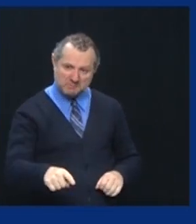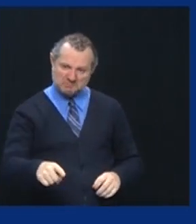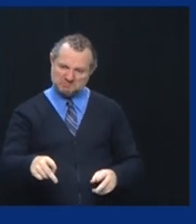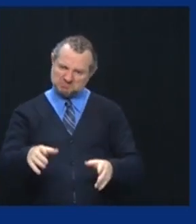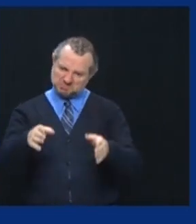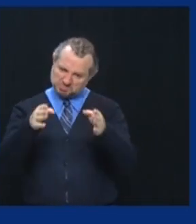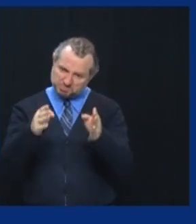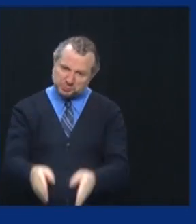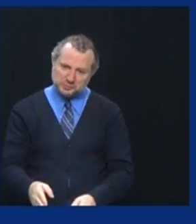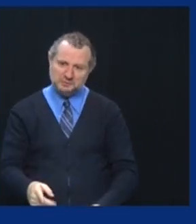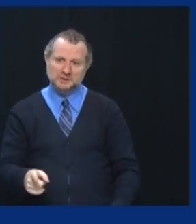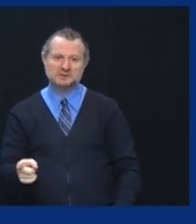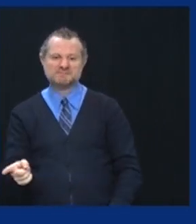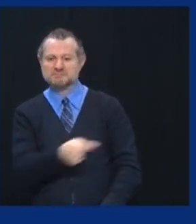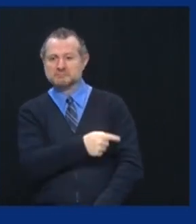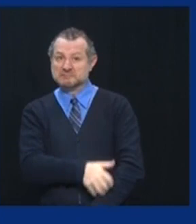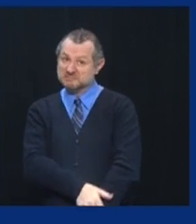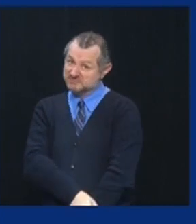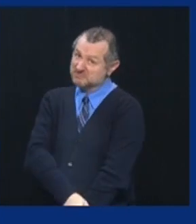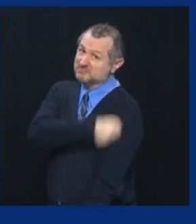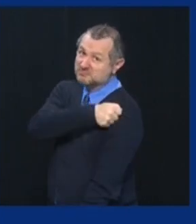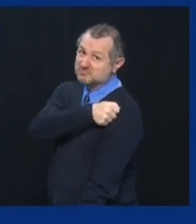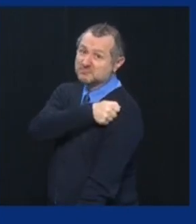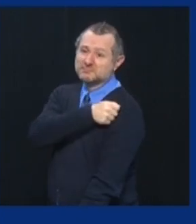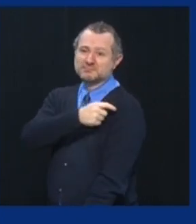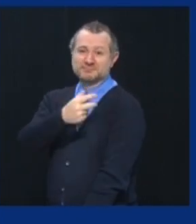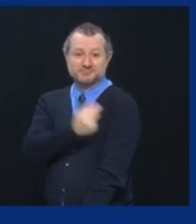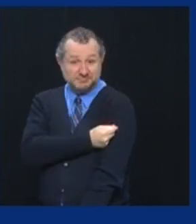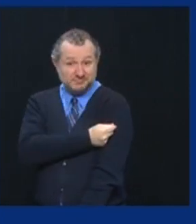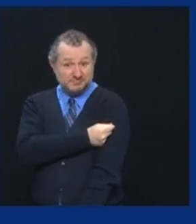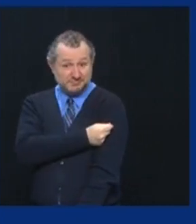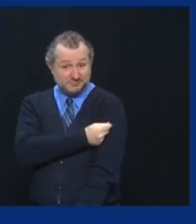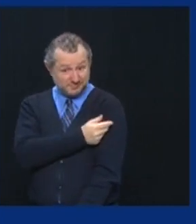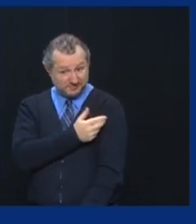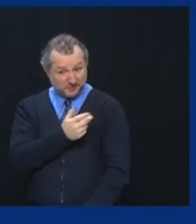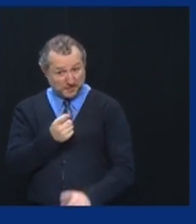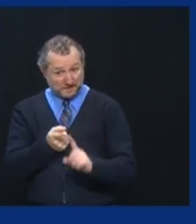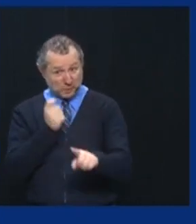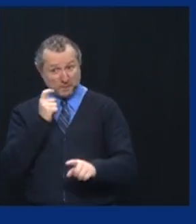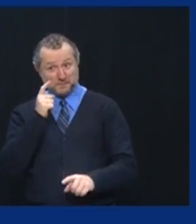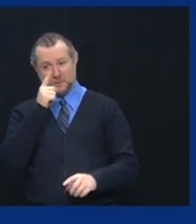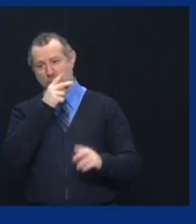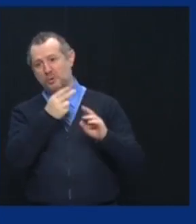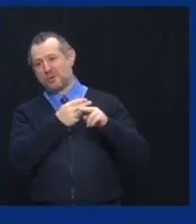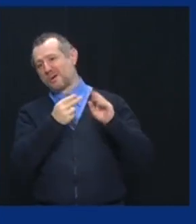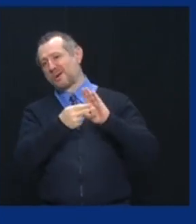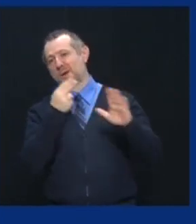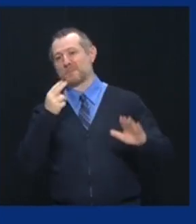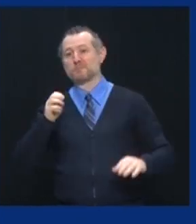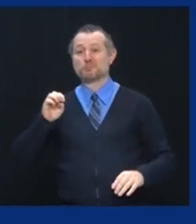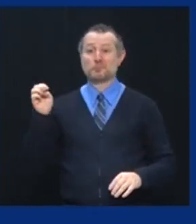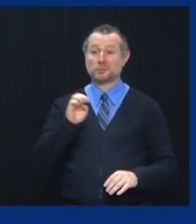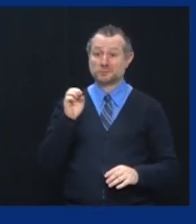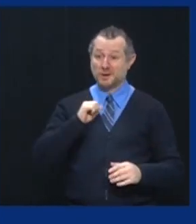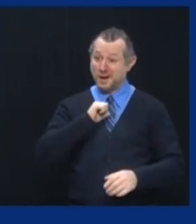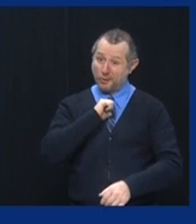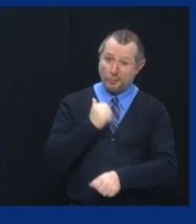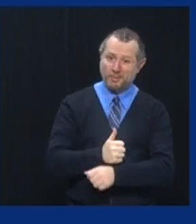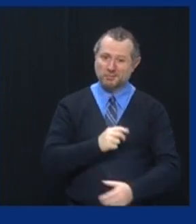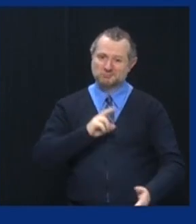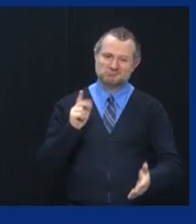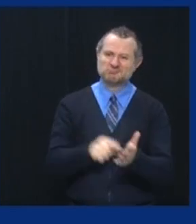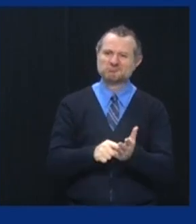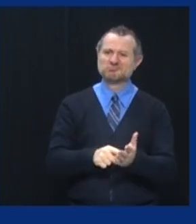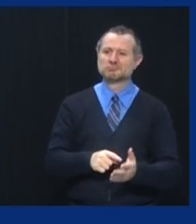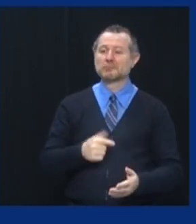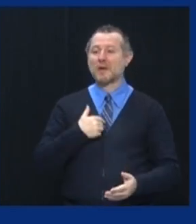take a vaccine that is authorized as an emergency authorization.